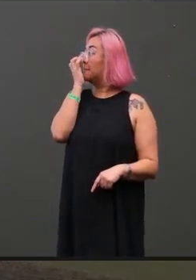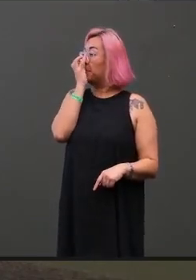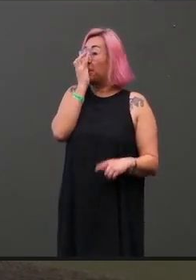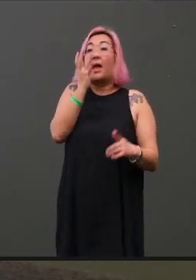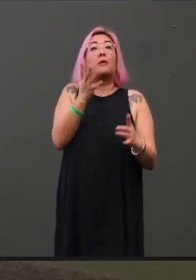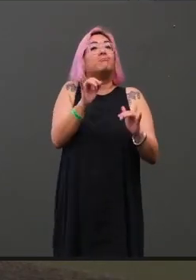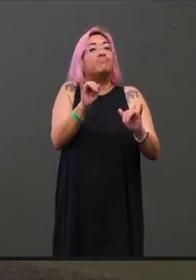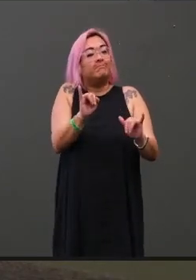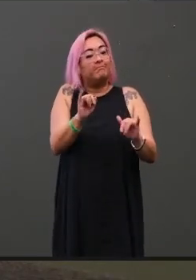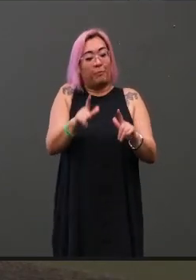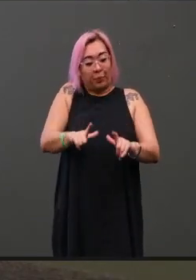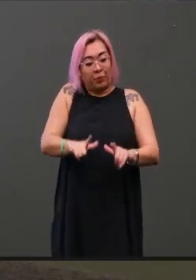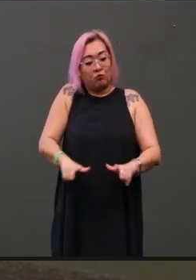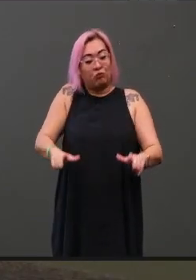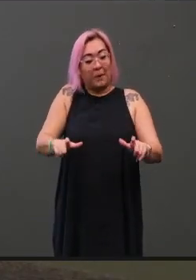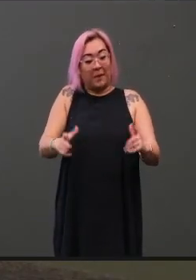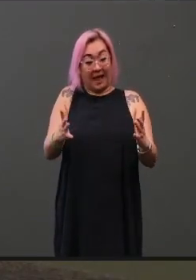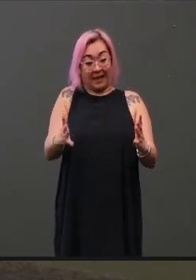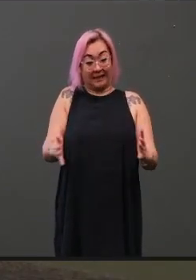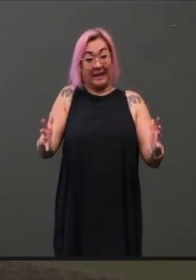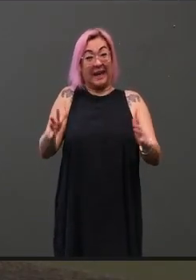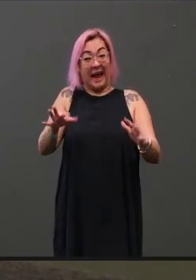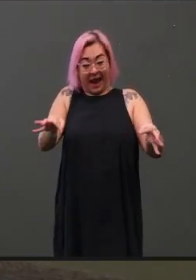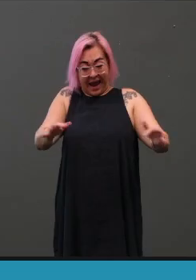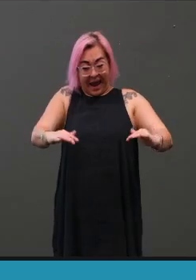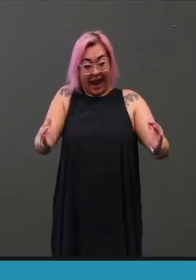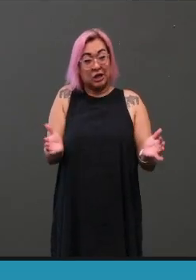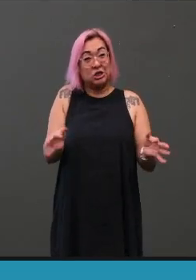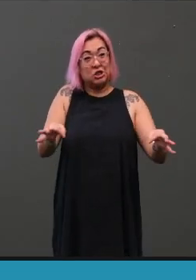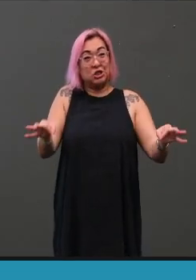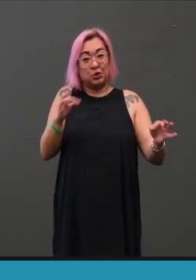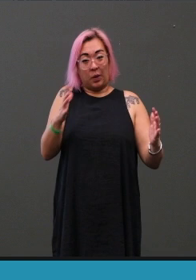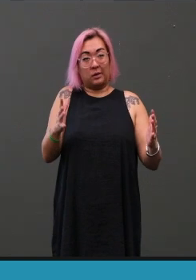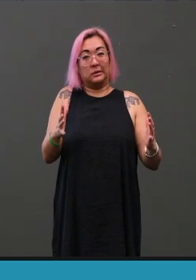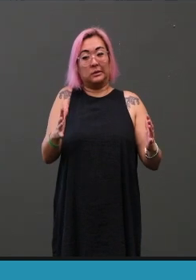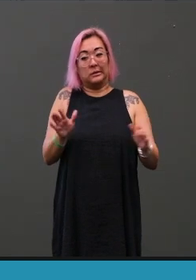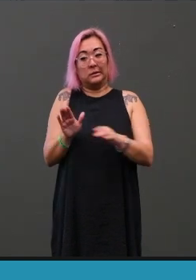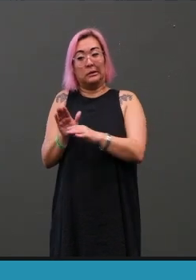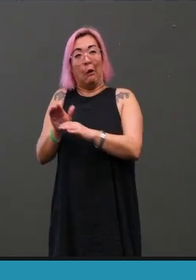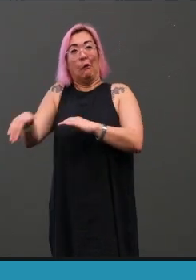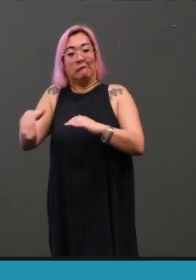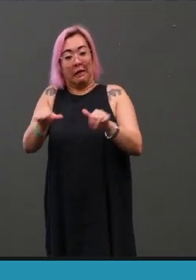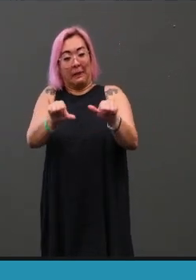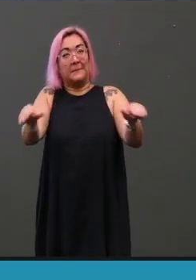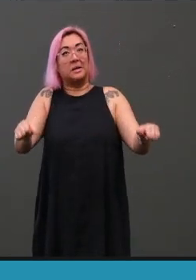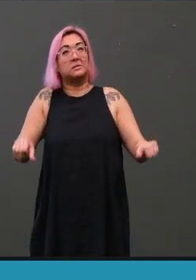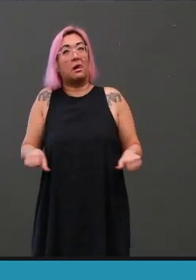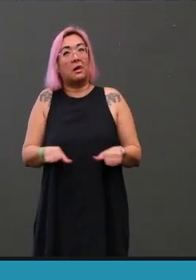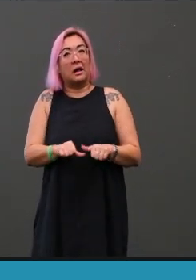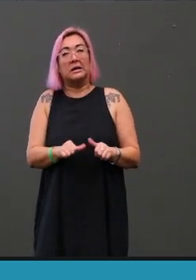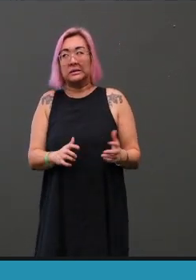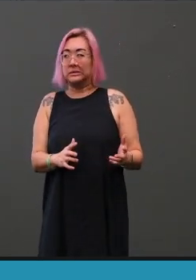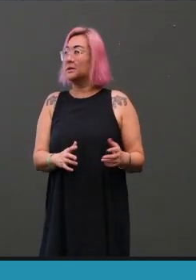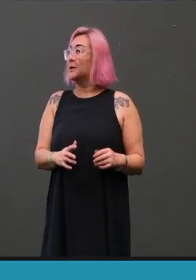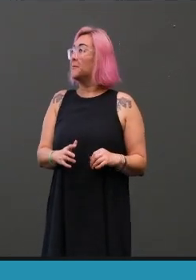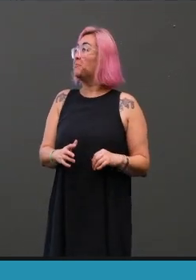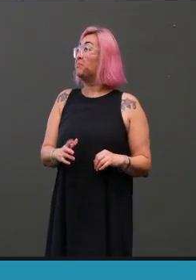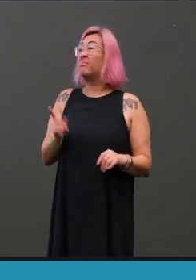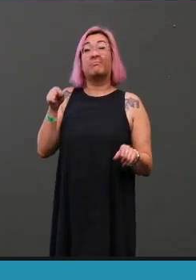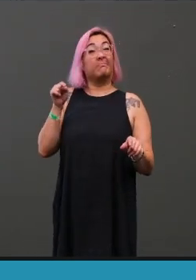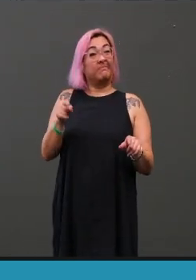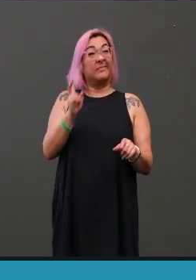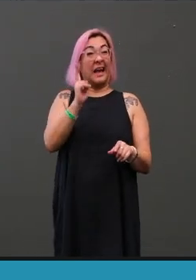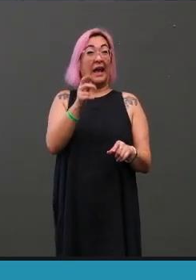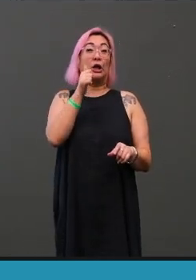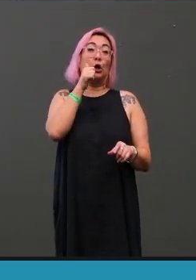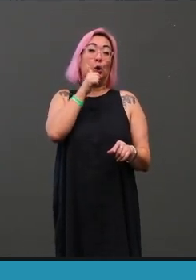at the edges of puddles will actually draw outside the actual puddle. So here we could actually just reuse the rain puddle mask I just